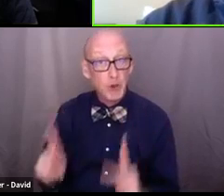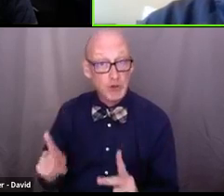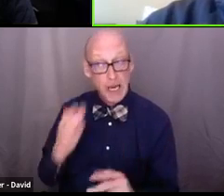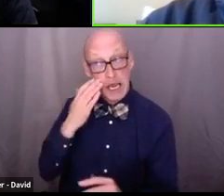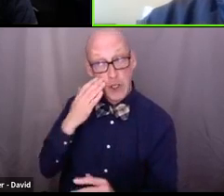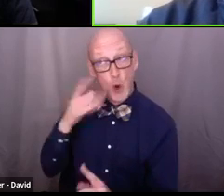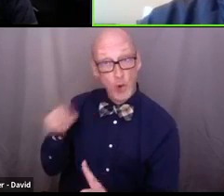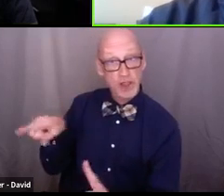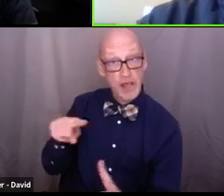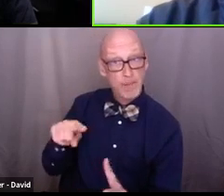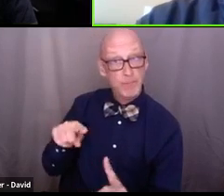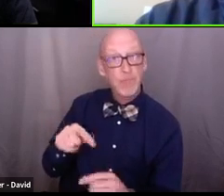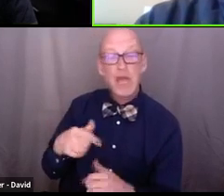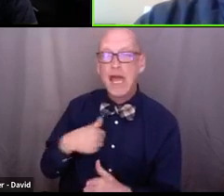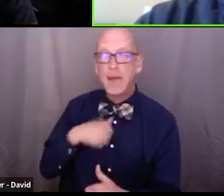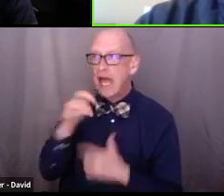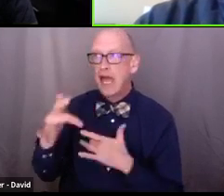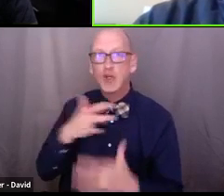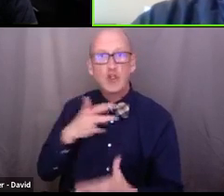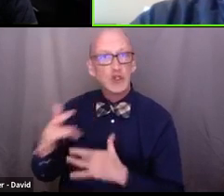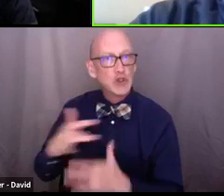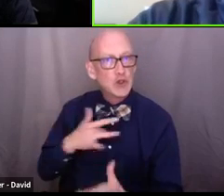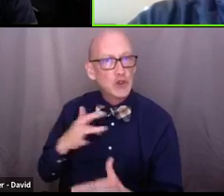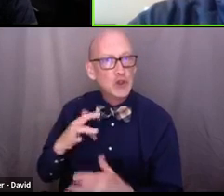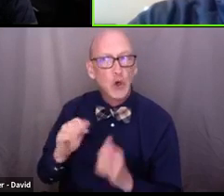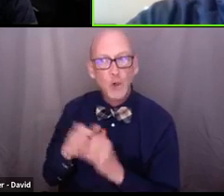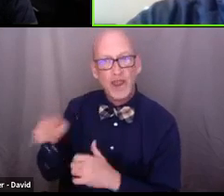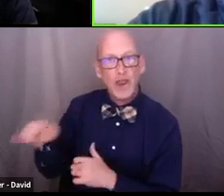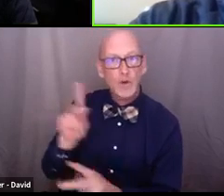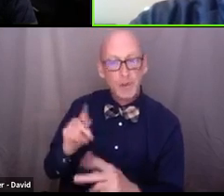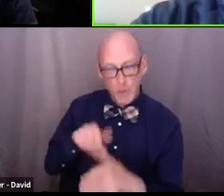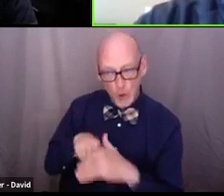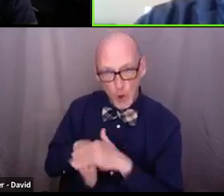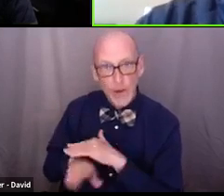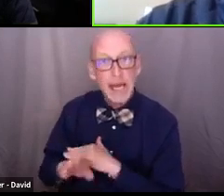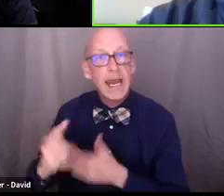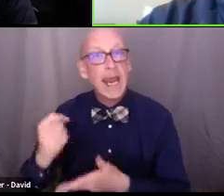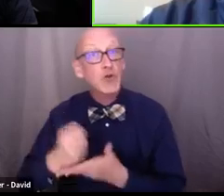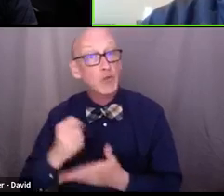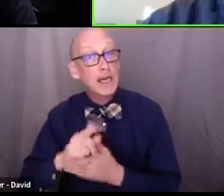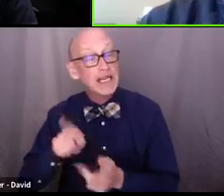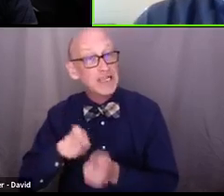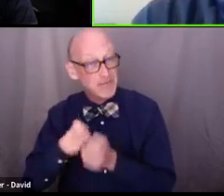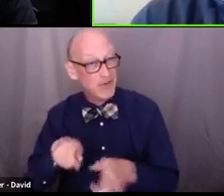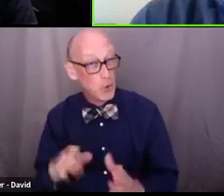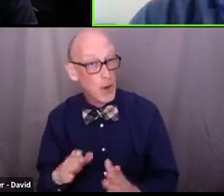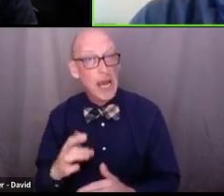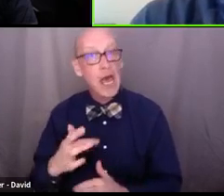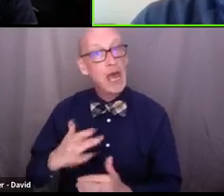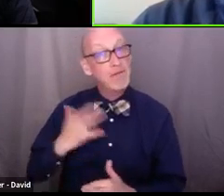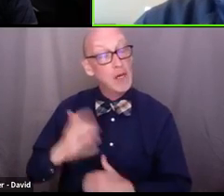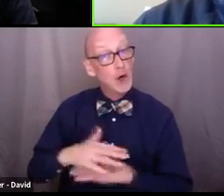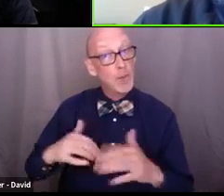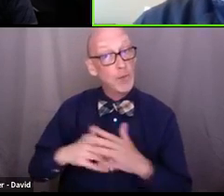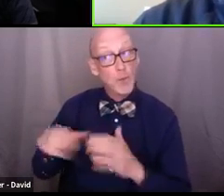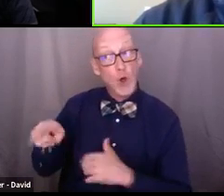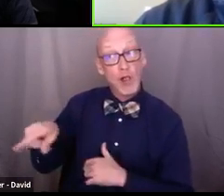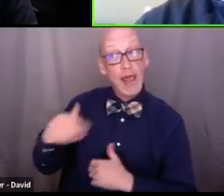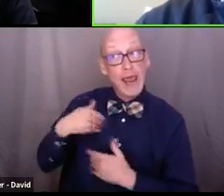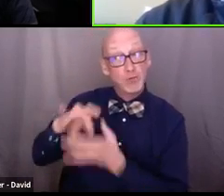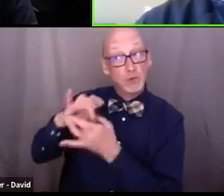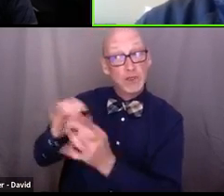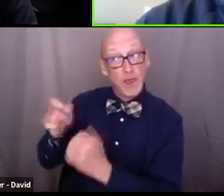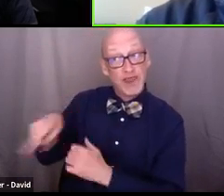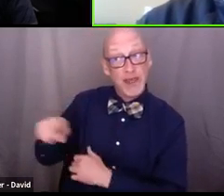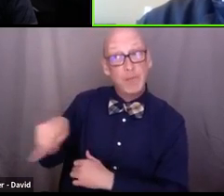personally. And so I'm not concerned with these people going and being treated a certain way. I feel comfortable that I have a relationship with these bankers that I know